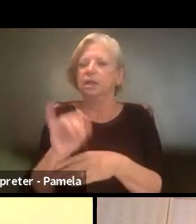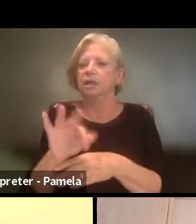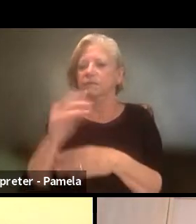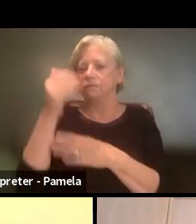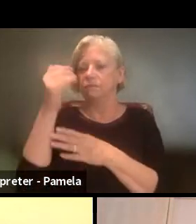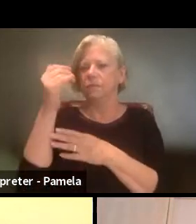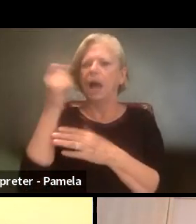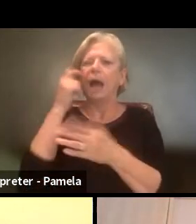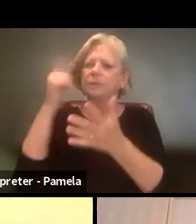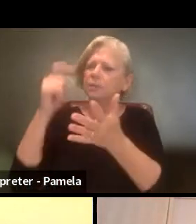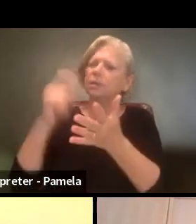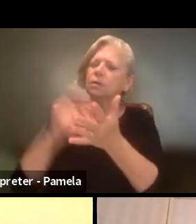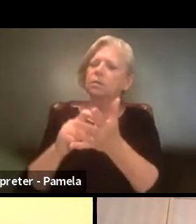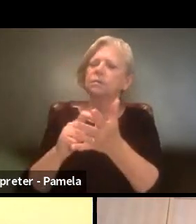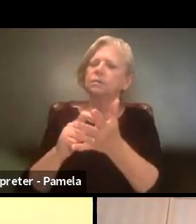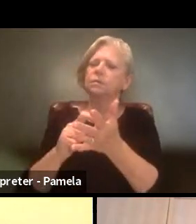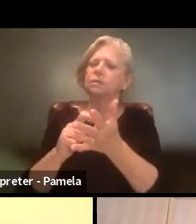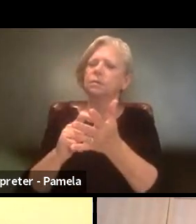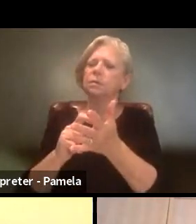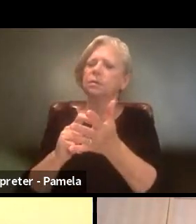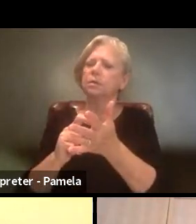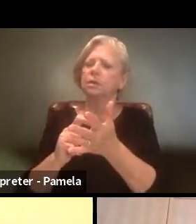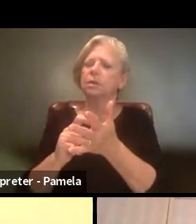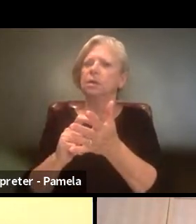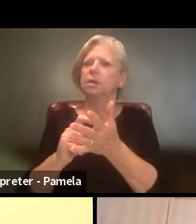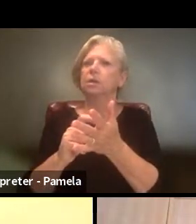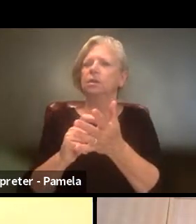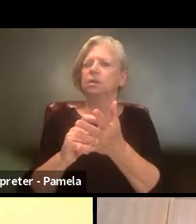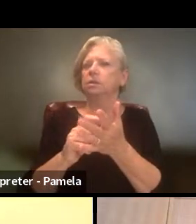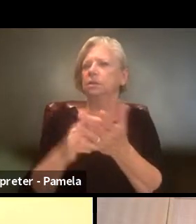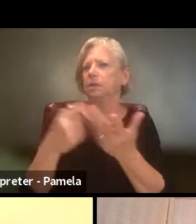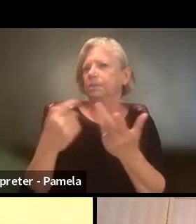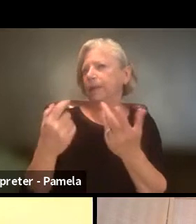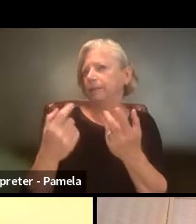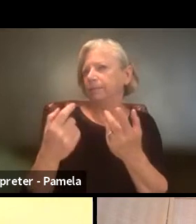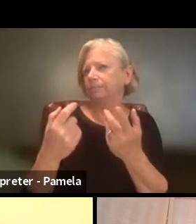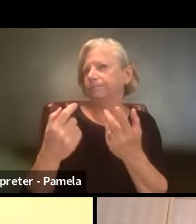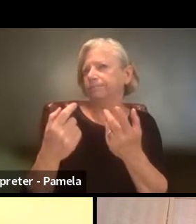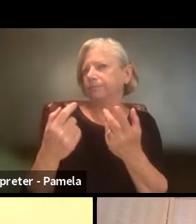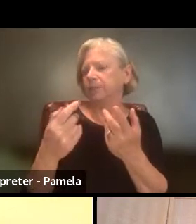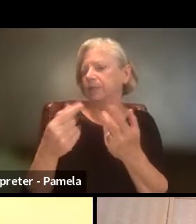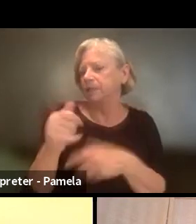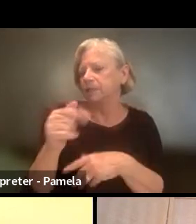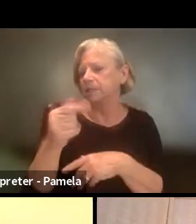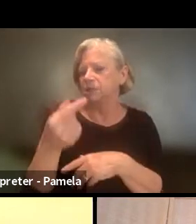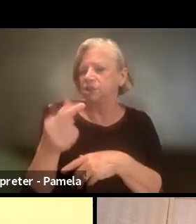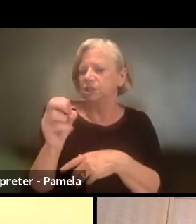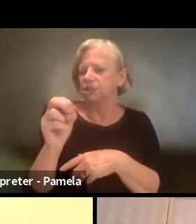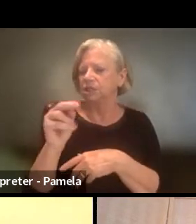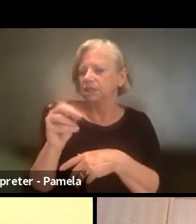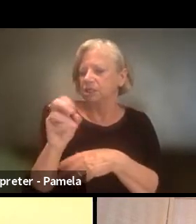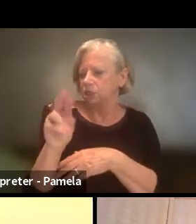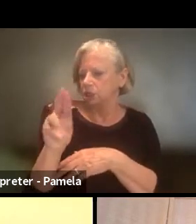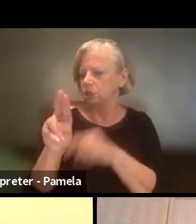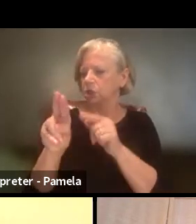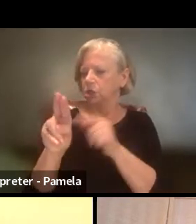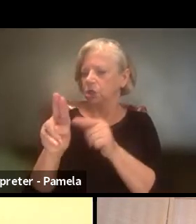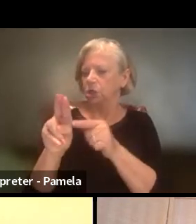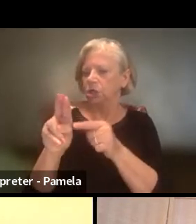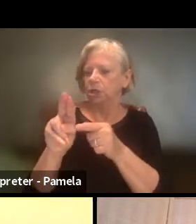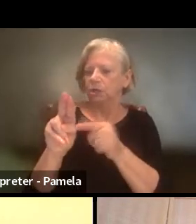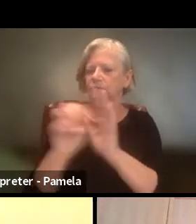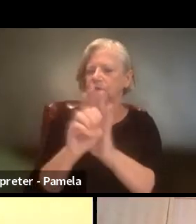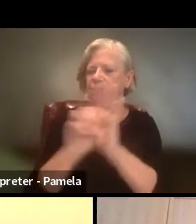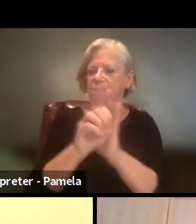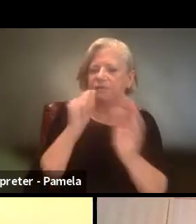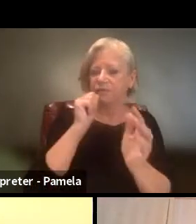I noticed you did the breakout of gender. Did you notice any differences between what